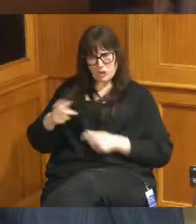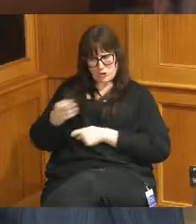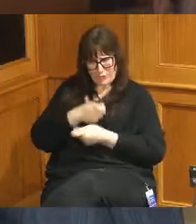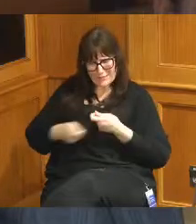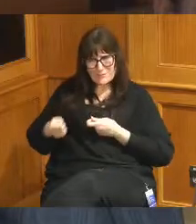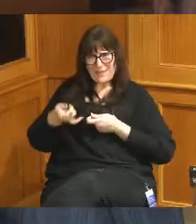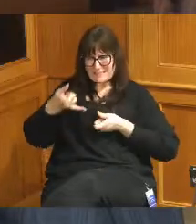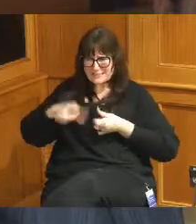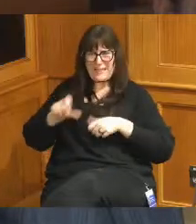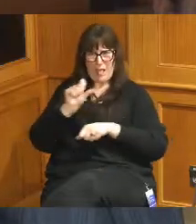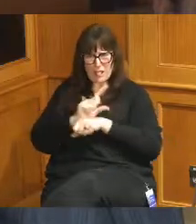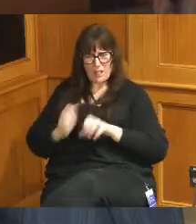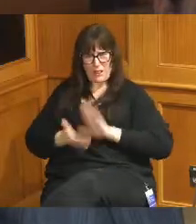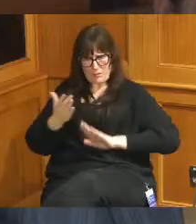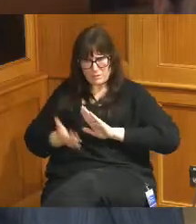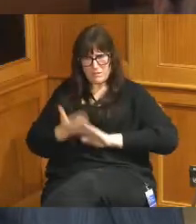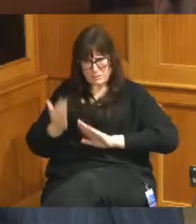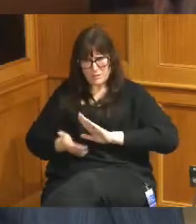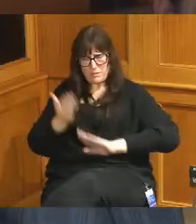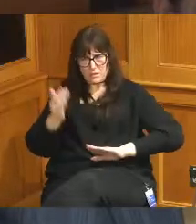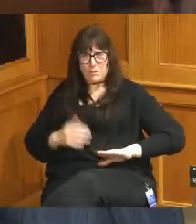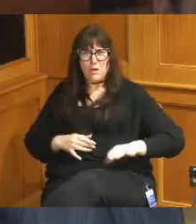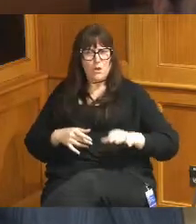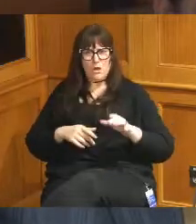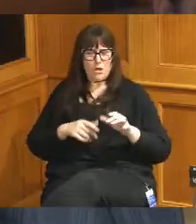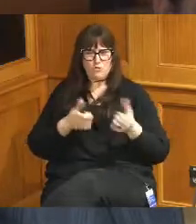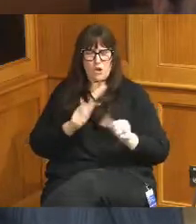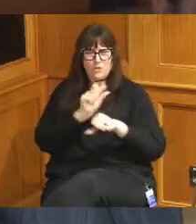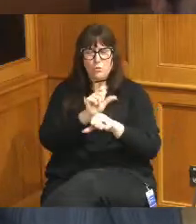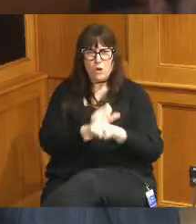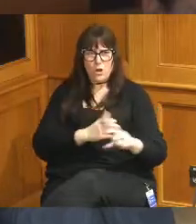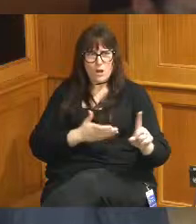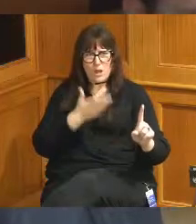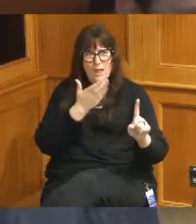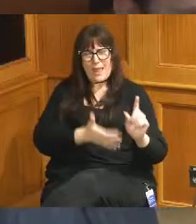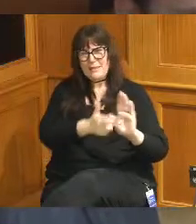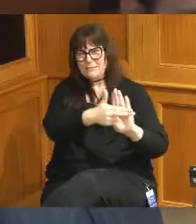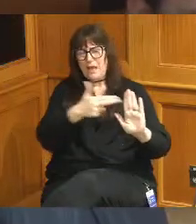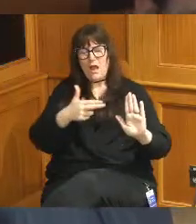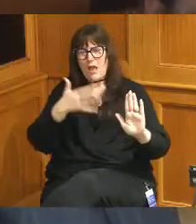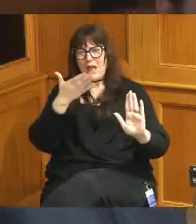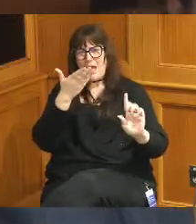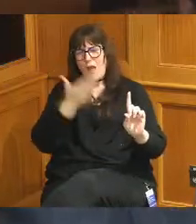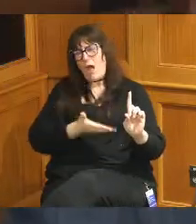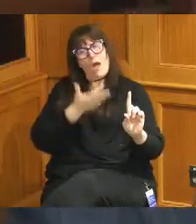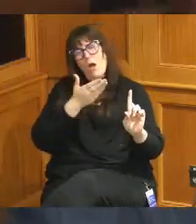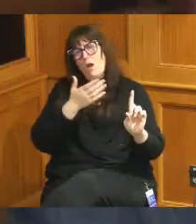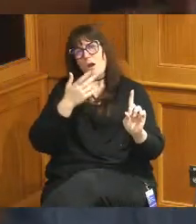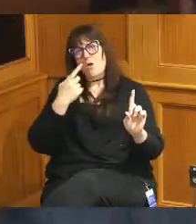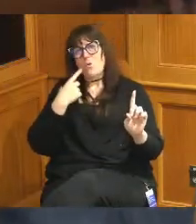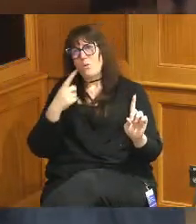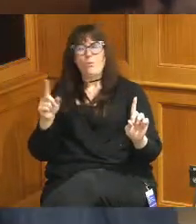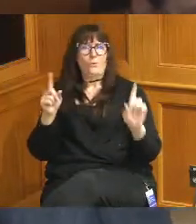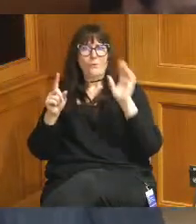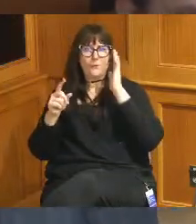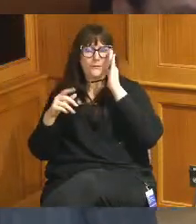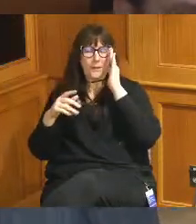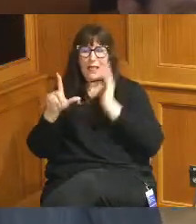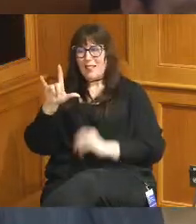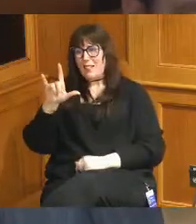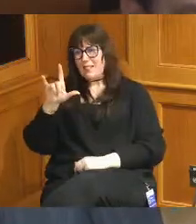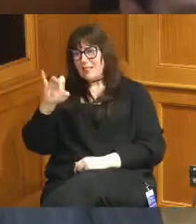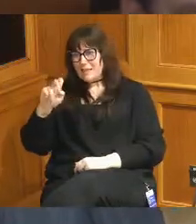job. So I just want to highlight that if people put out, his credentials speak for itself. LinkedIn cannot hold